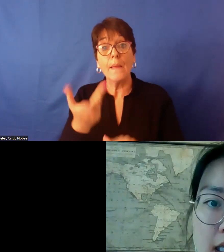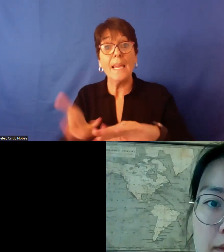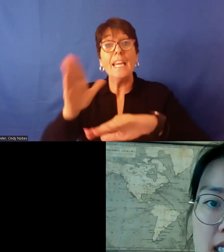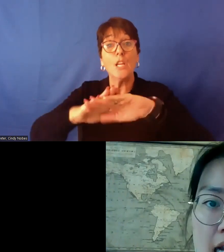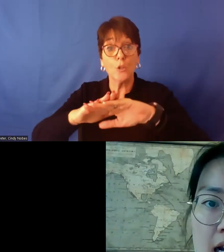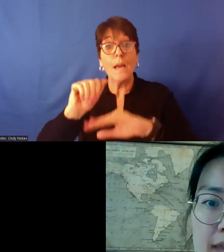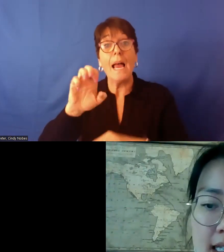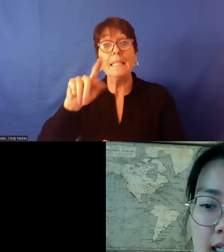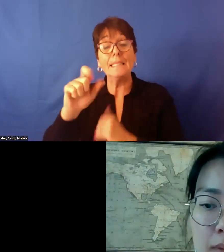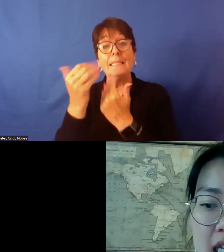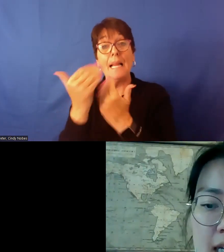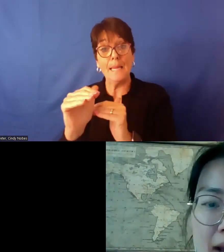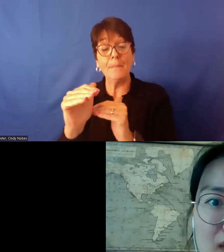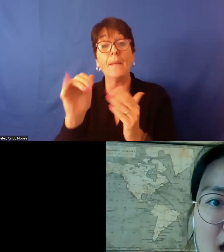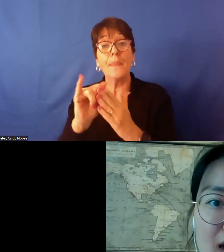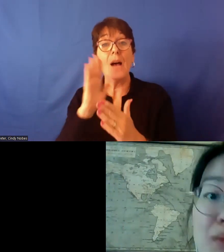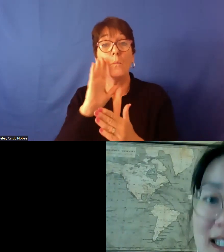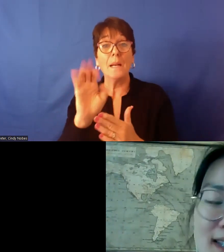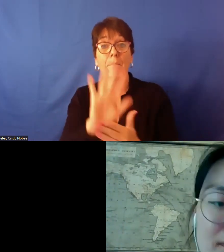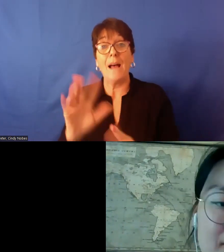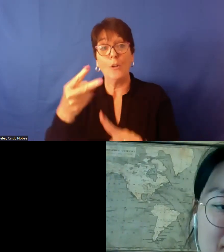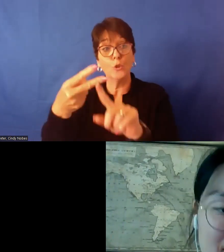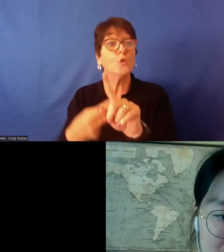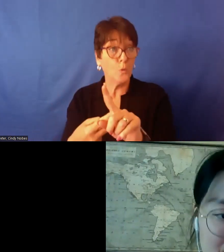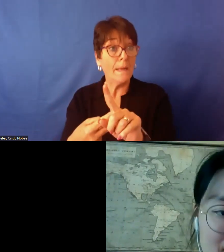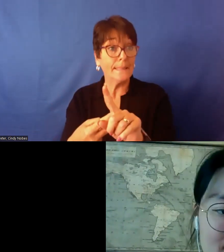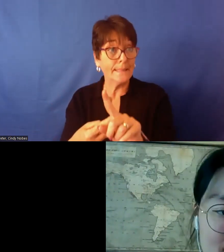in asset limits. That's going to be in about 2 months.